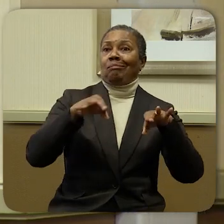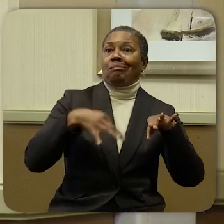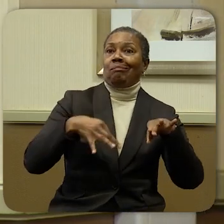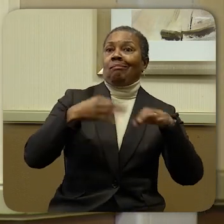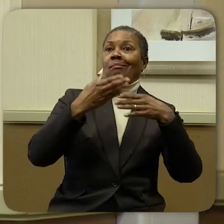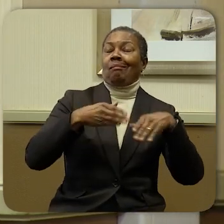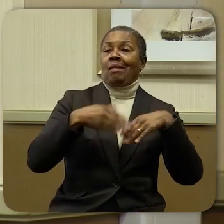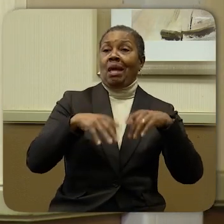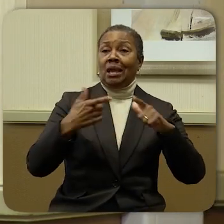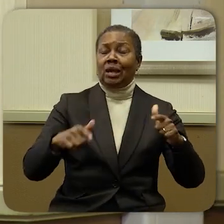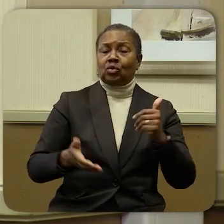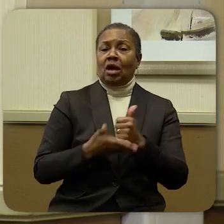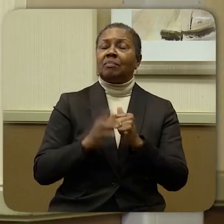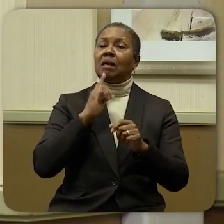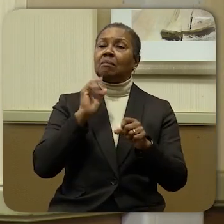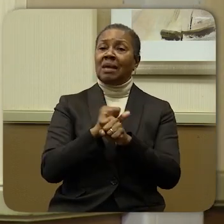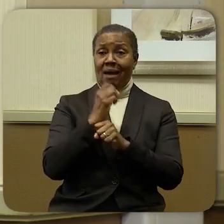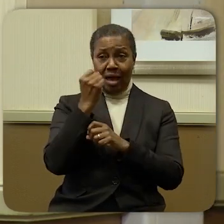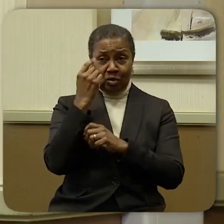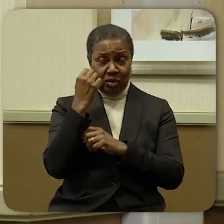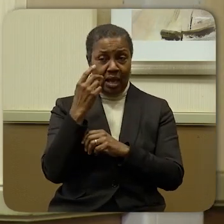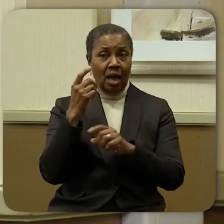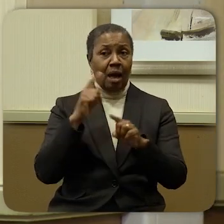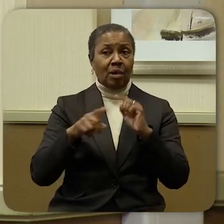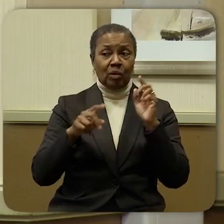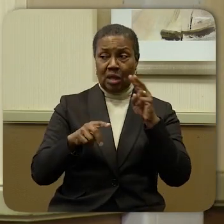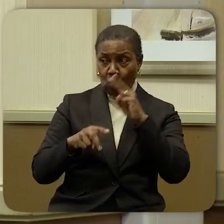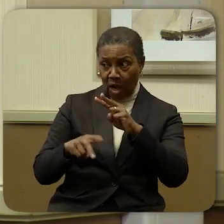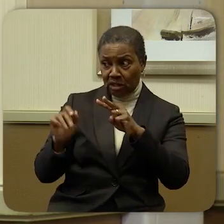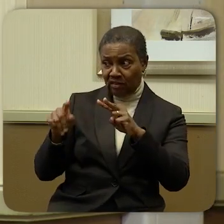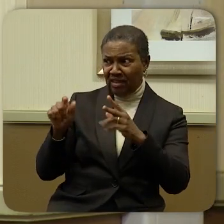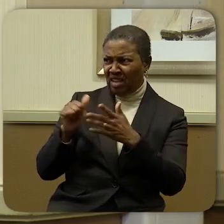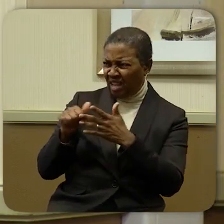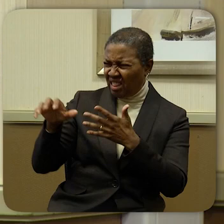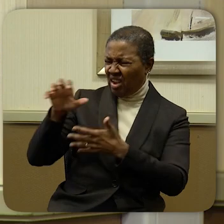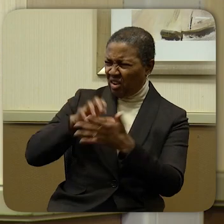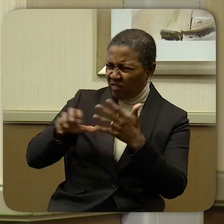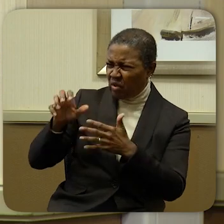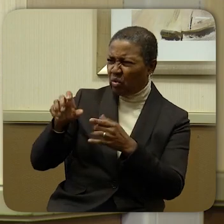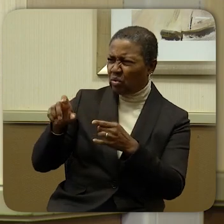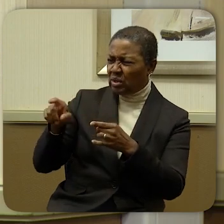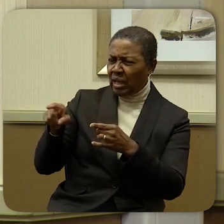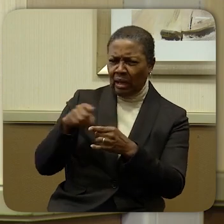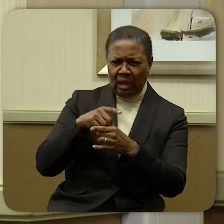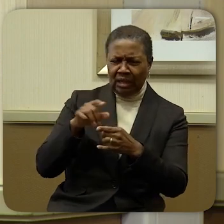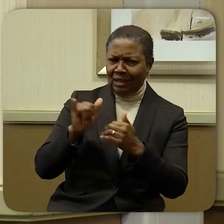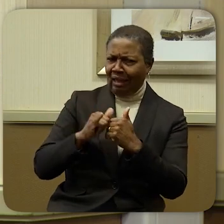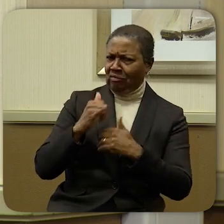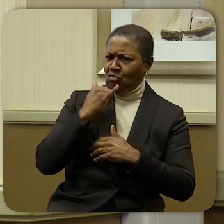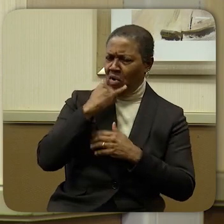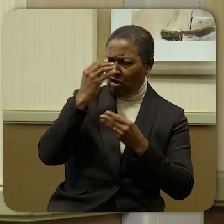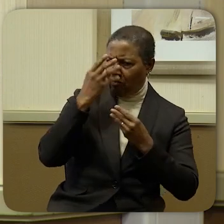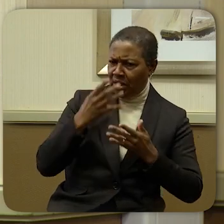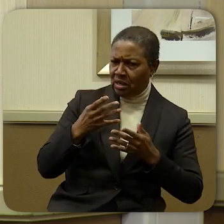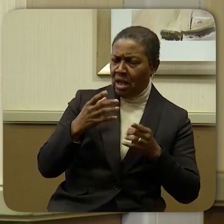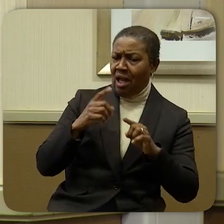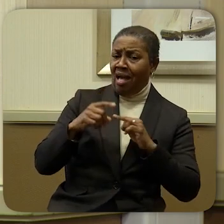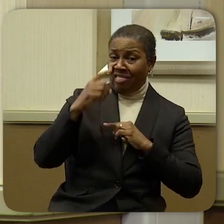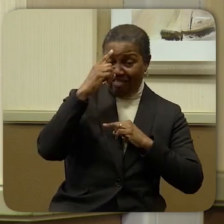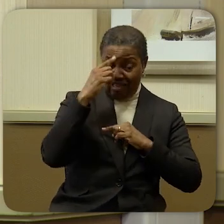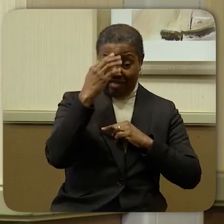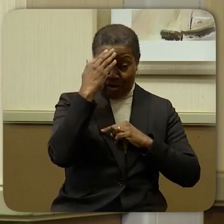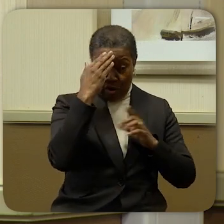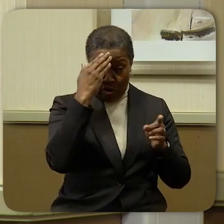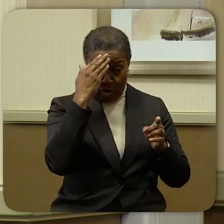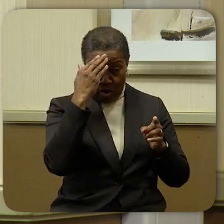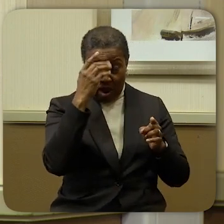really make them understand. And then when they see things on TV, they're so confused by what they see and they get it wrong. And they think they know, and then when they say it